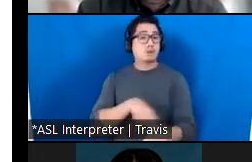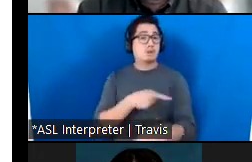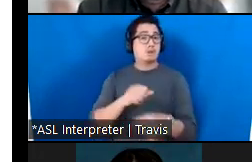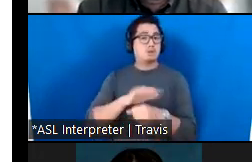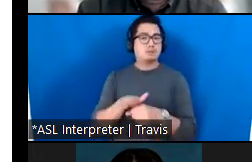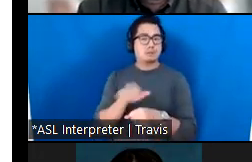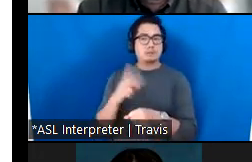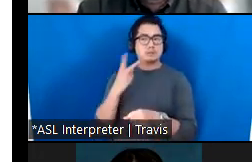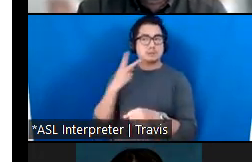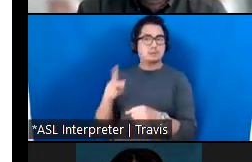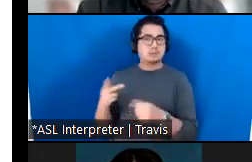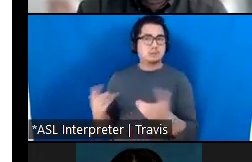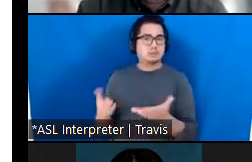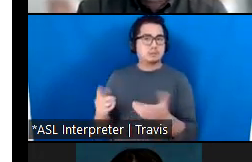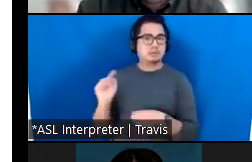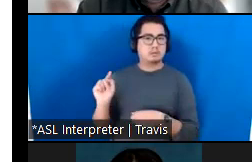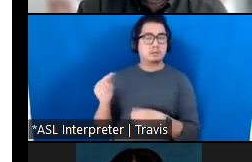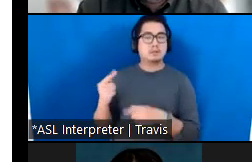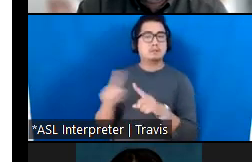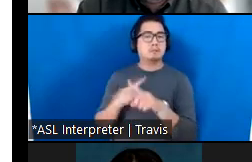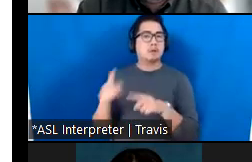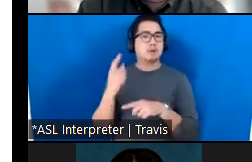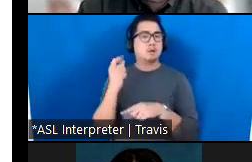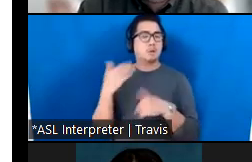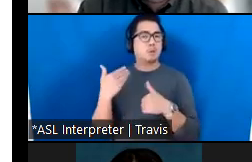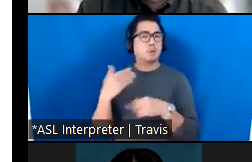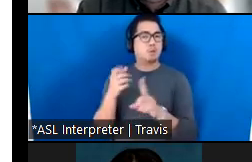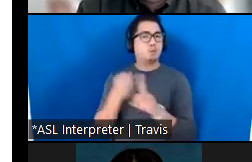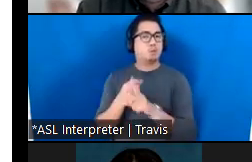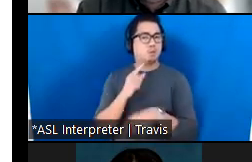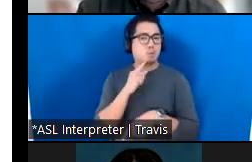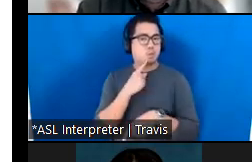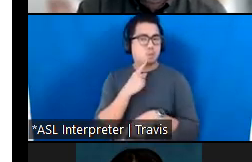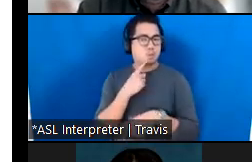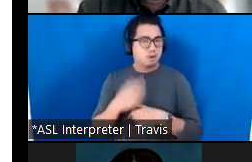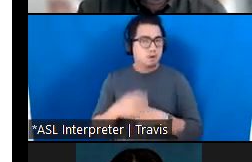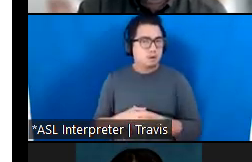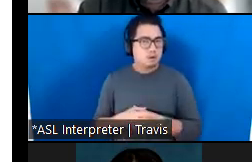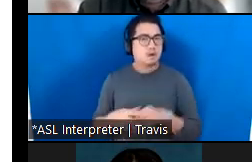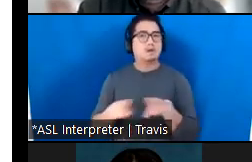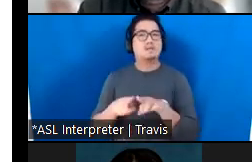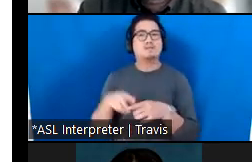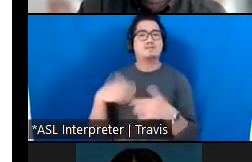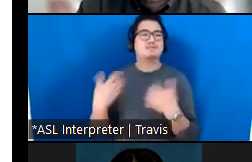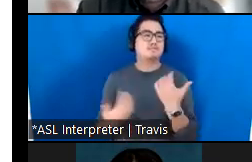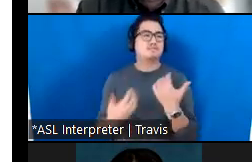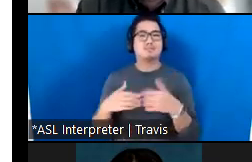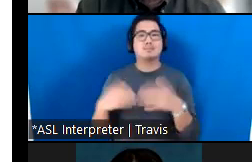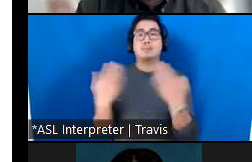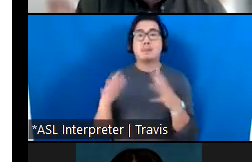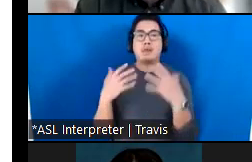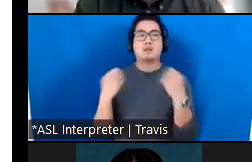here, but we can see that it's still very significant, and it's often kind of underappreciated in public health. We're seeing it increasingly